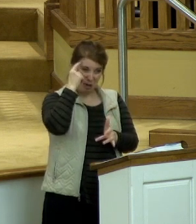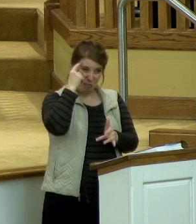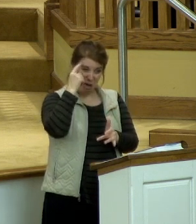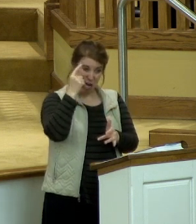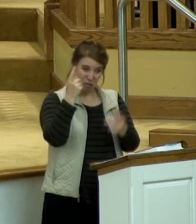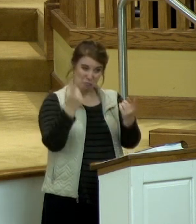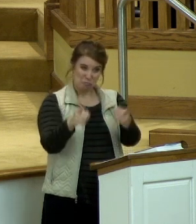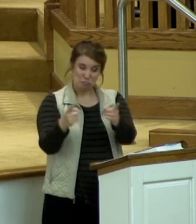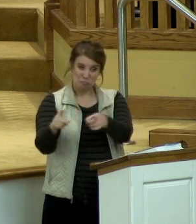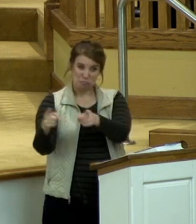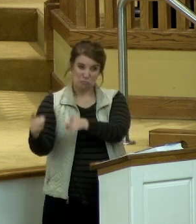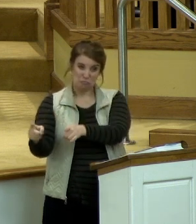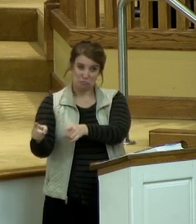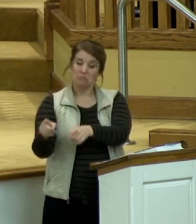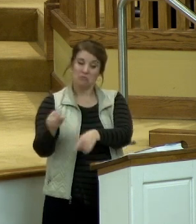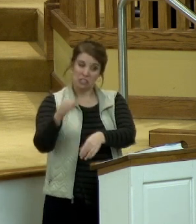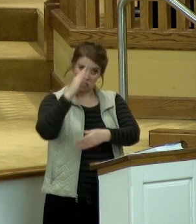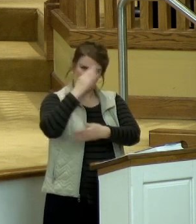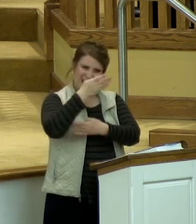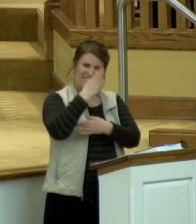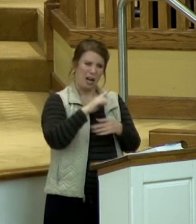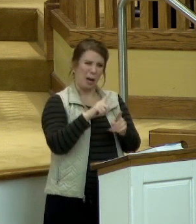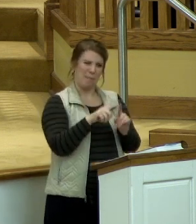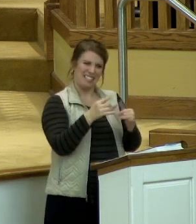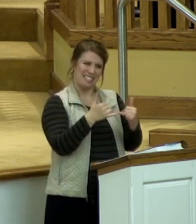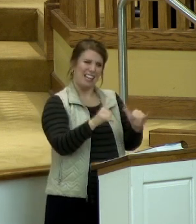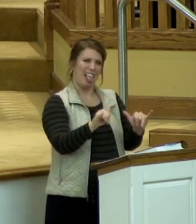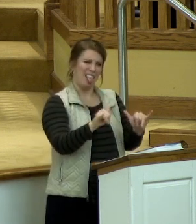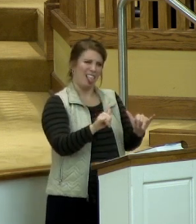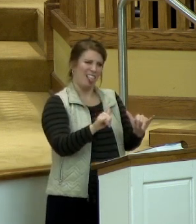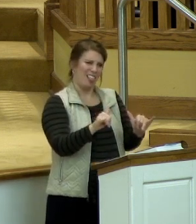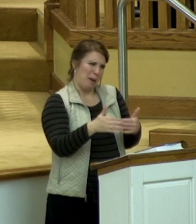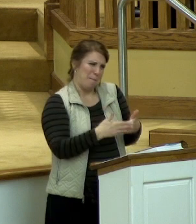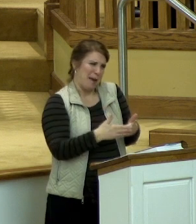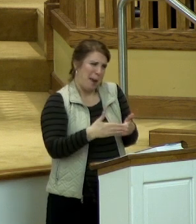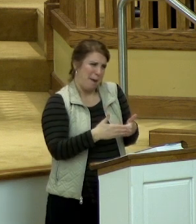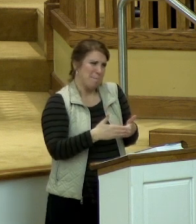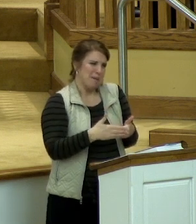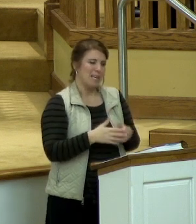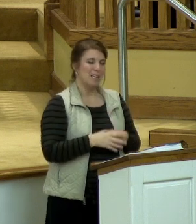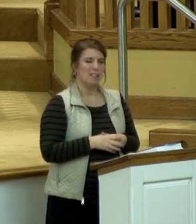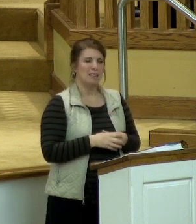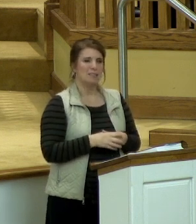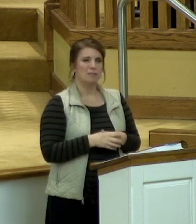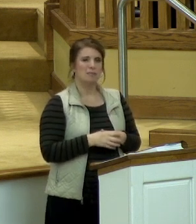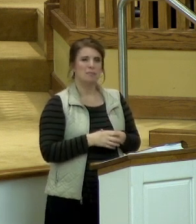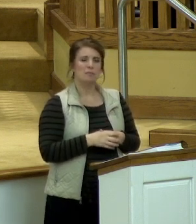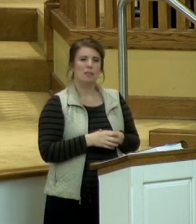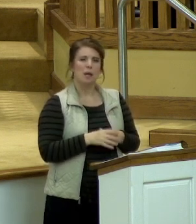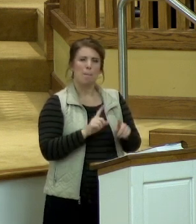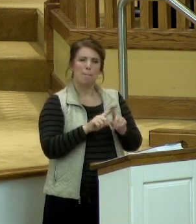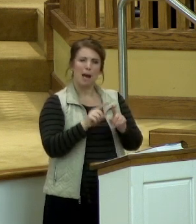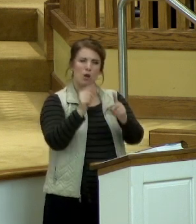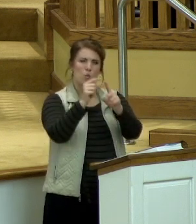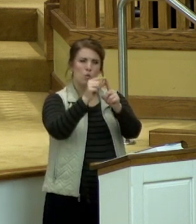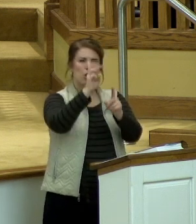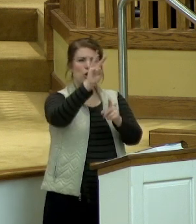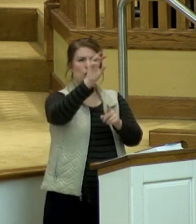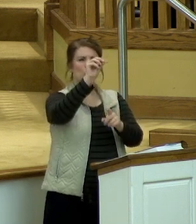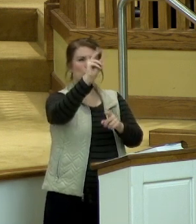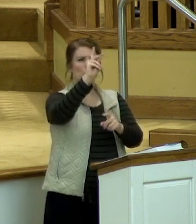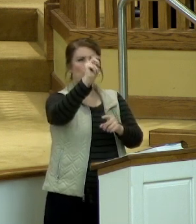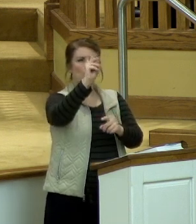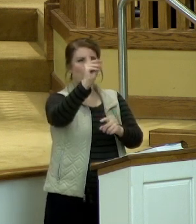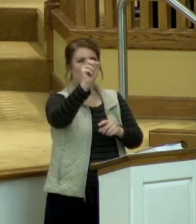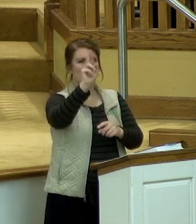mean, he was the Son of God, but he was still a baby at the same time. We'll get to that in just a second. But the word wondered is defined at